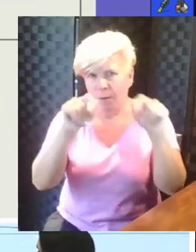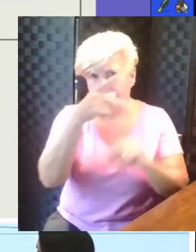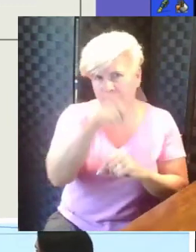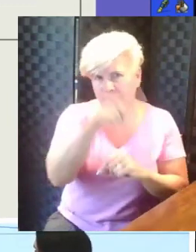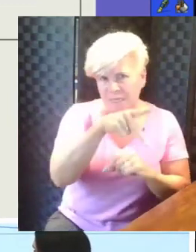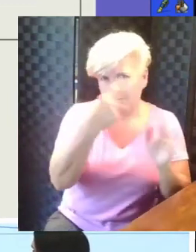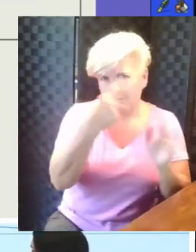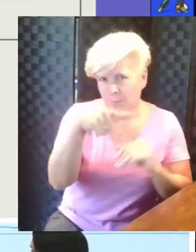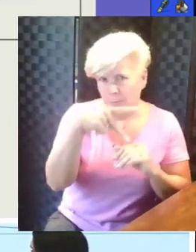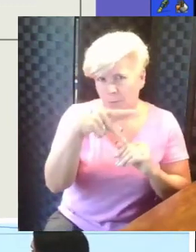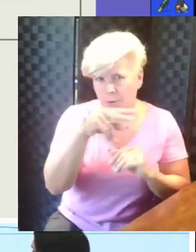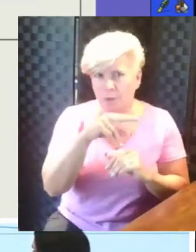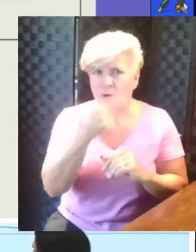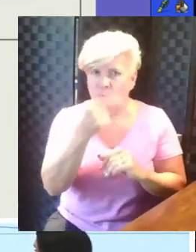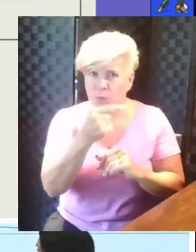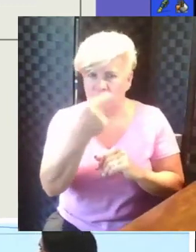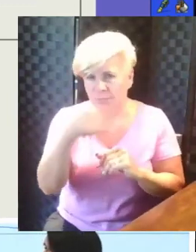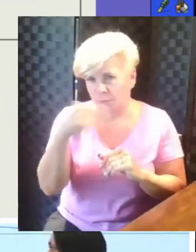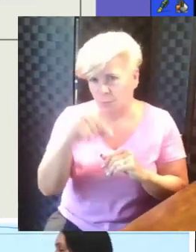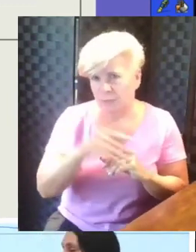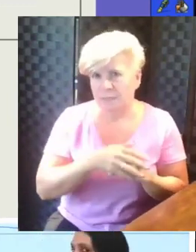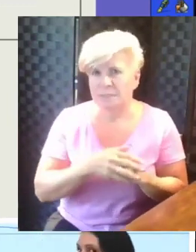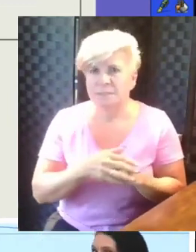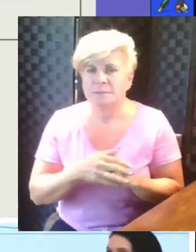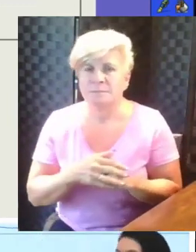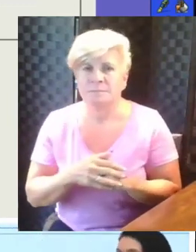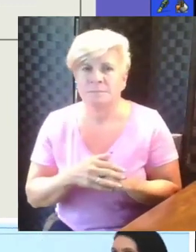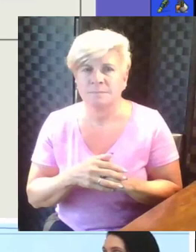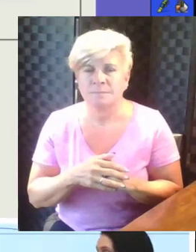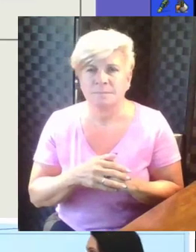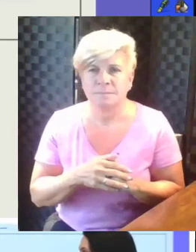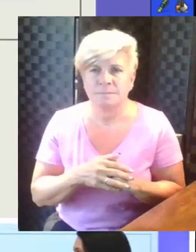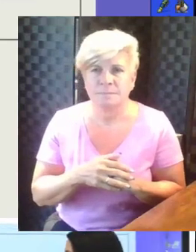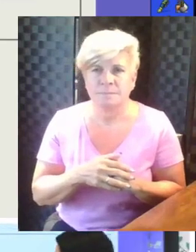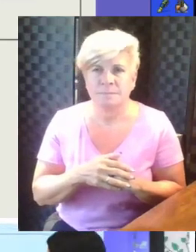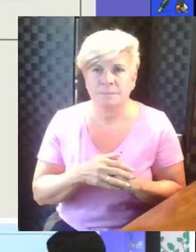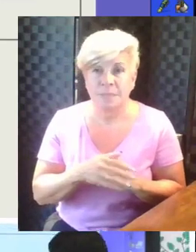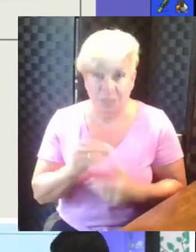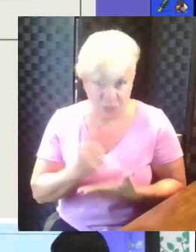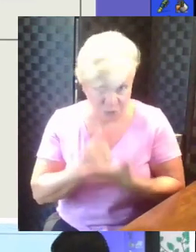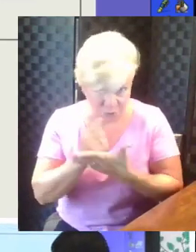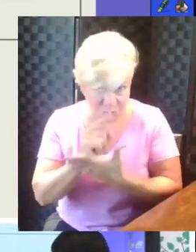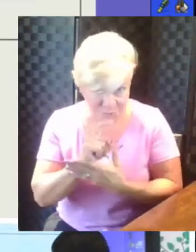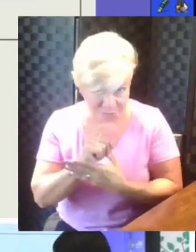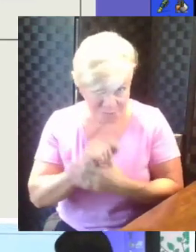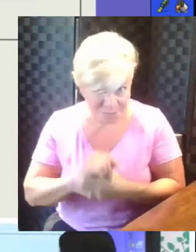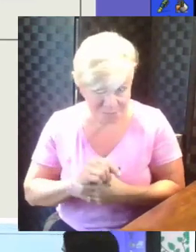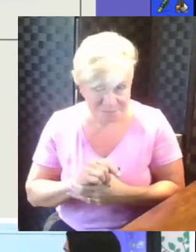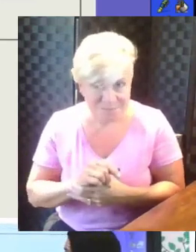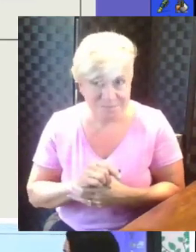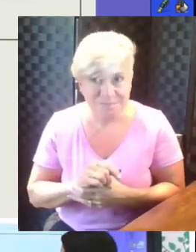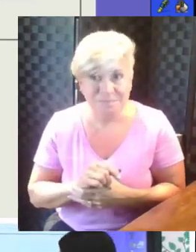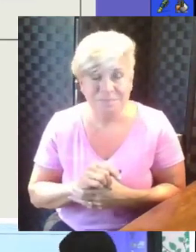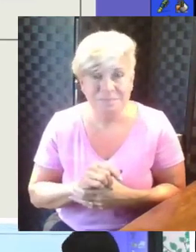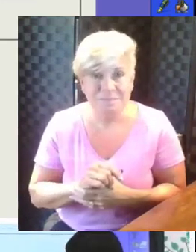purple stones and I'm going to make a bar for green stones. Does that give you a clue?